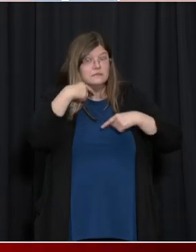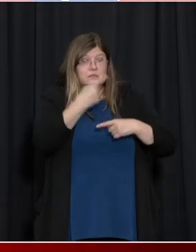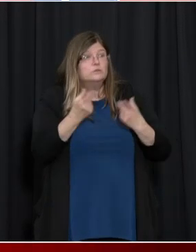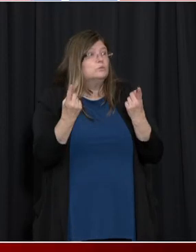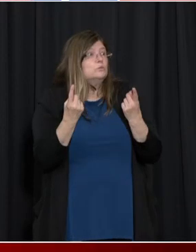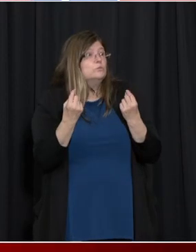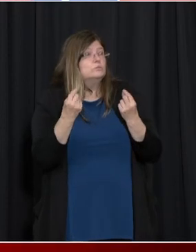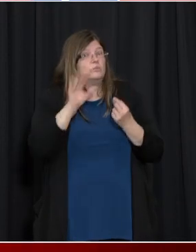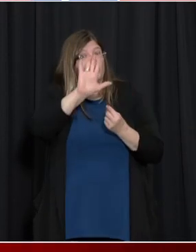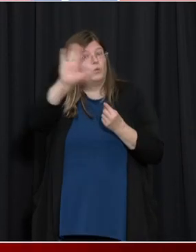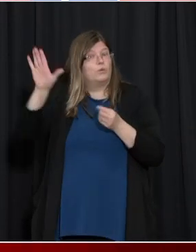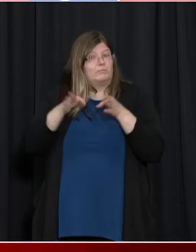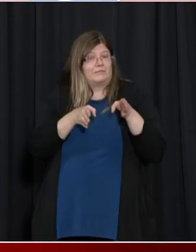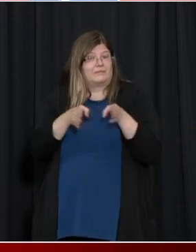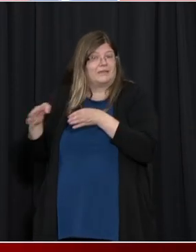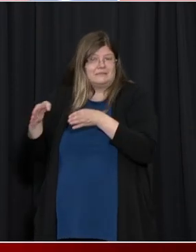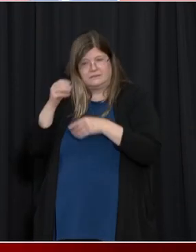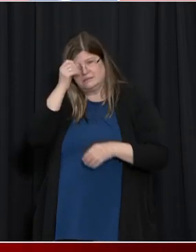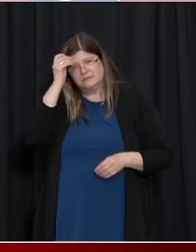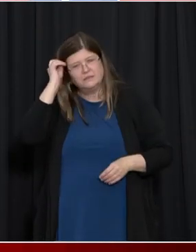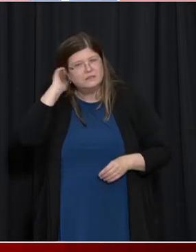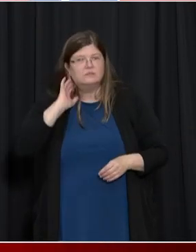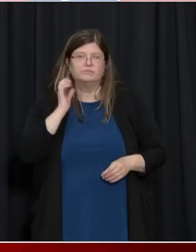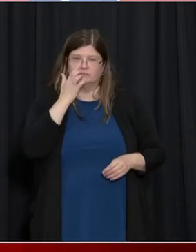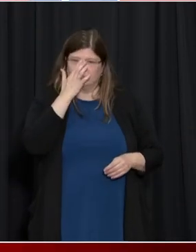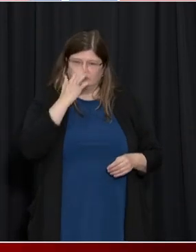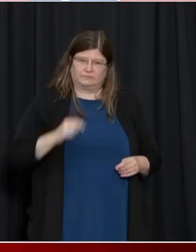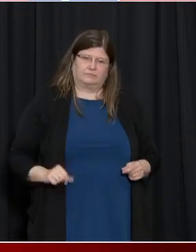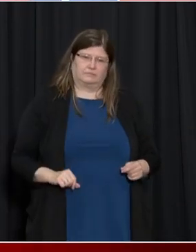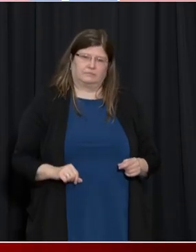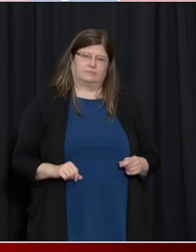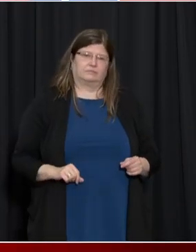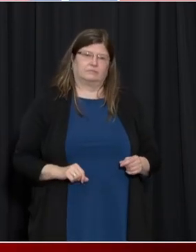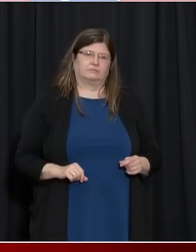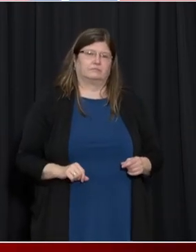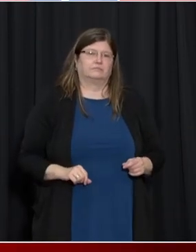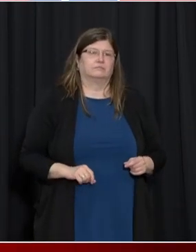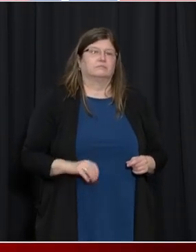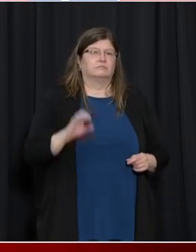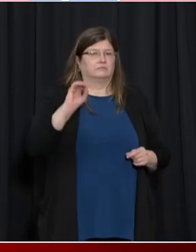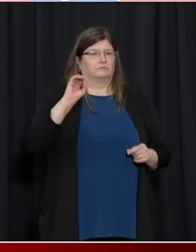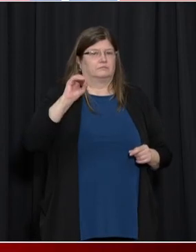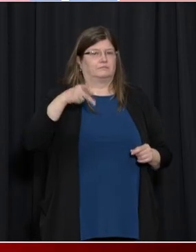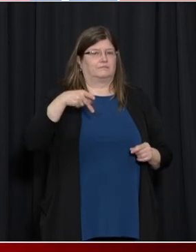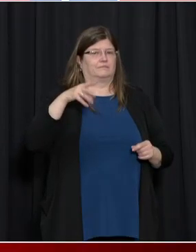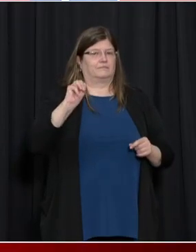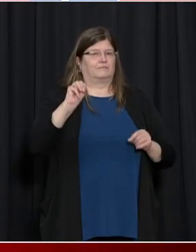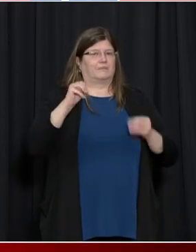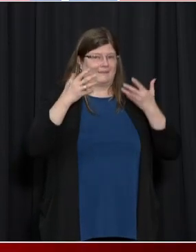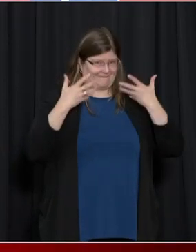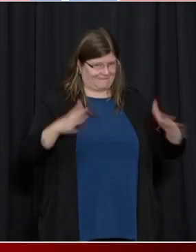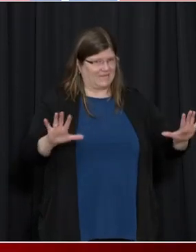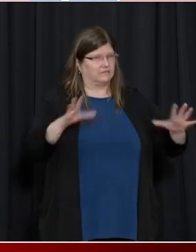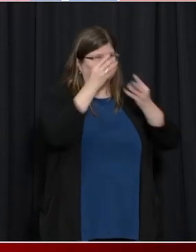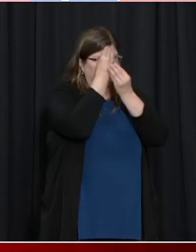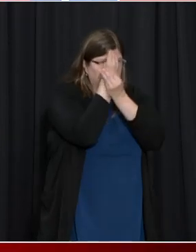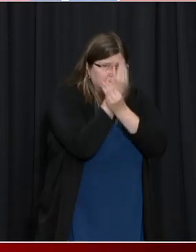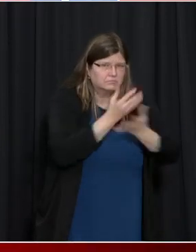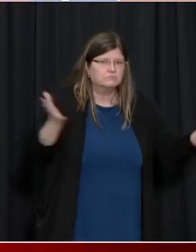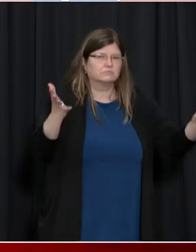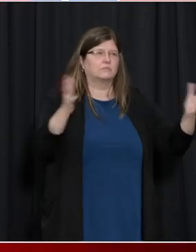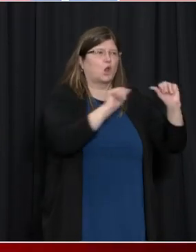ago that directed agencies to follow local jurisdictions, and we haven't heard